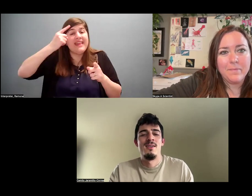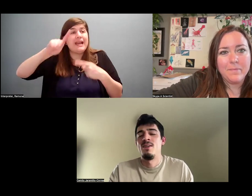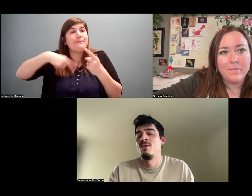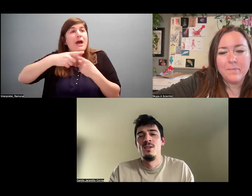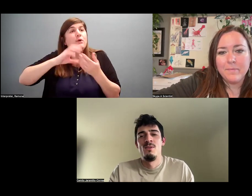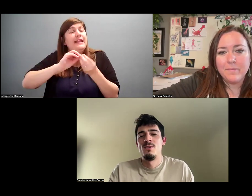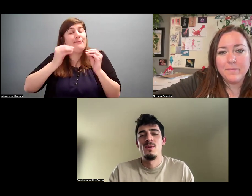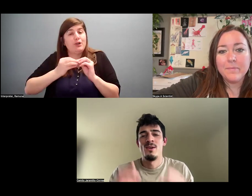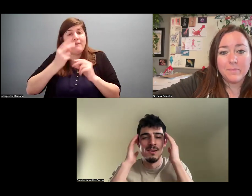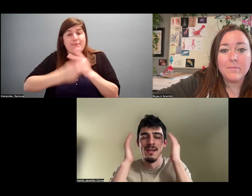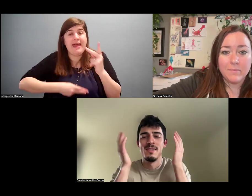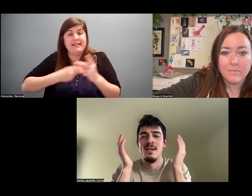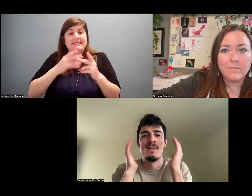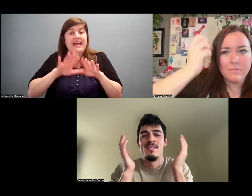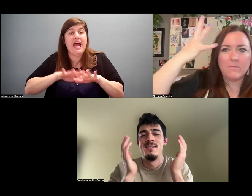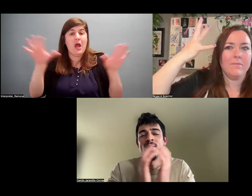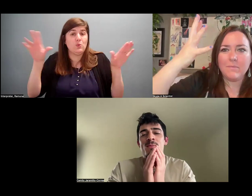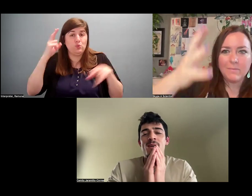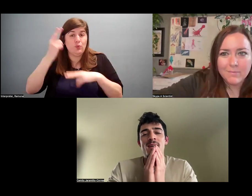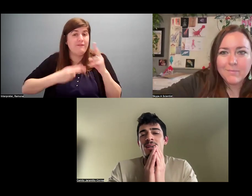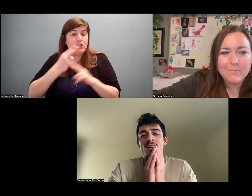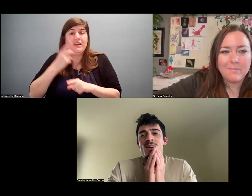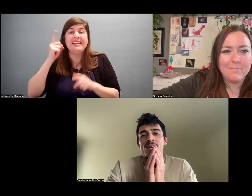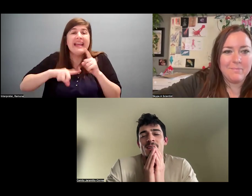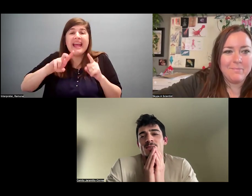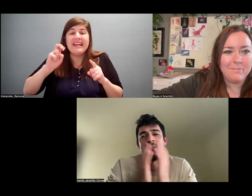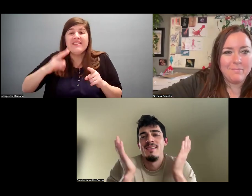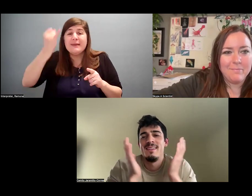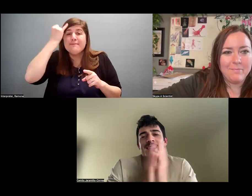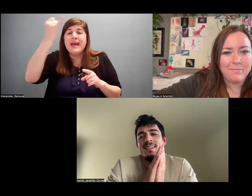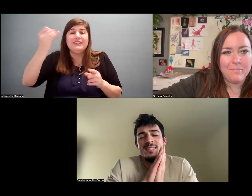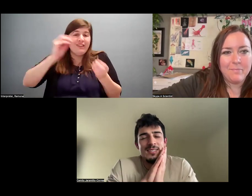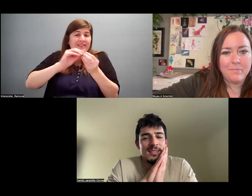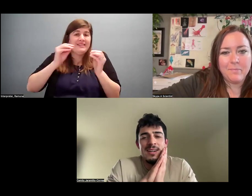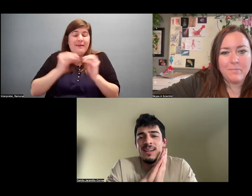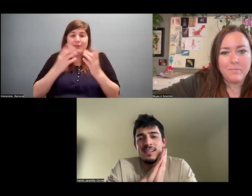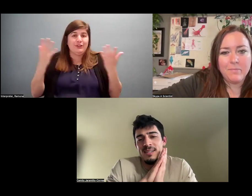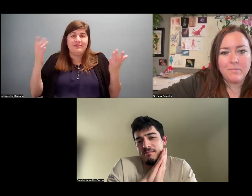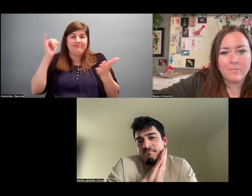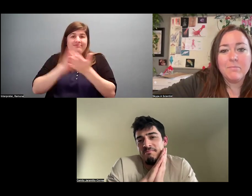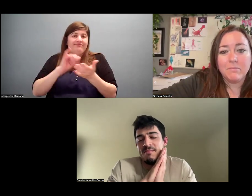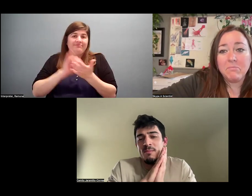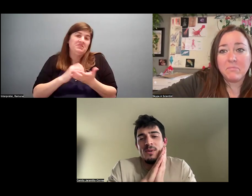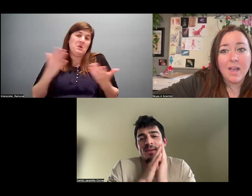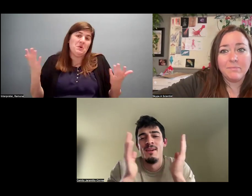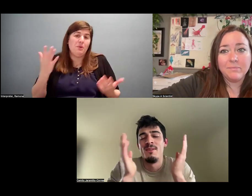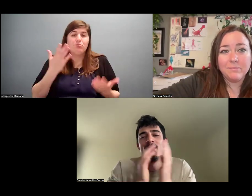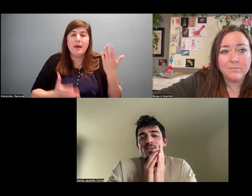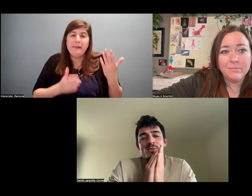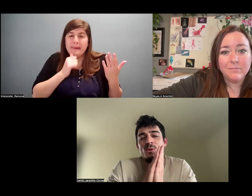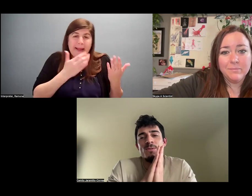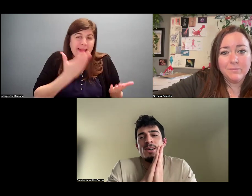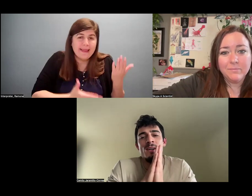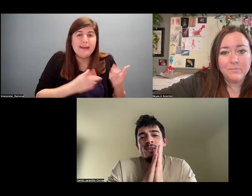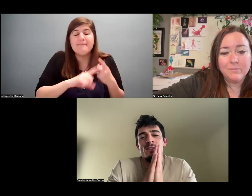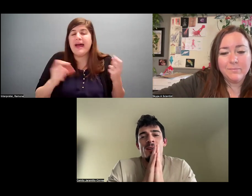planets that there are in the universe, we cannot even like imagine the number in our head. So I think like it's not that unlikely. But Yeah, everything is